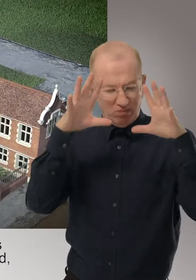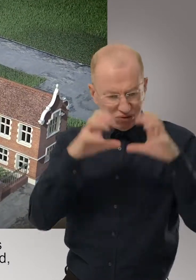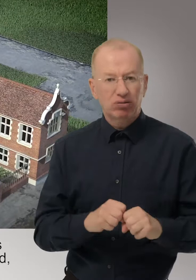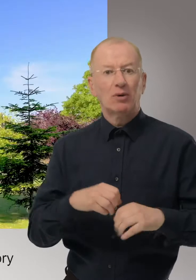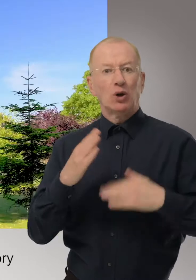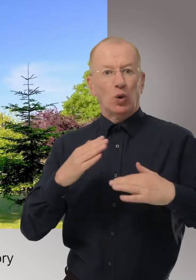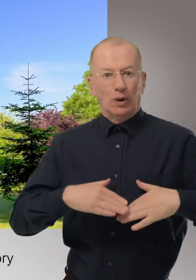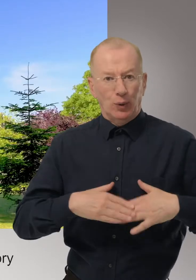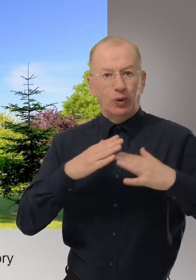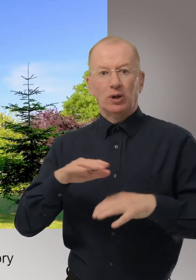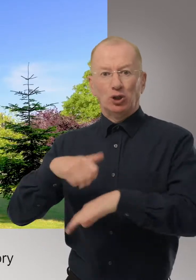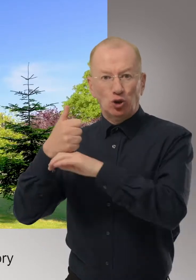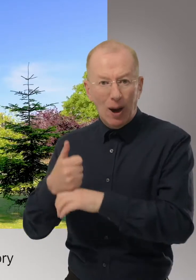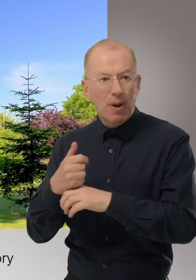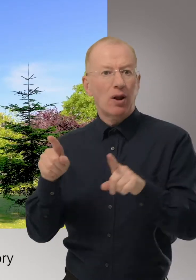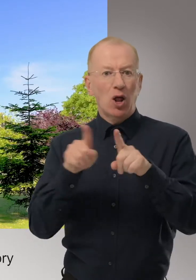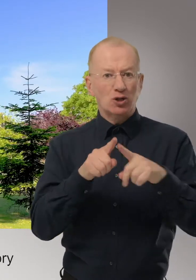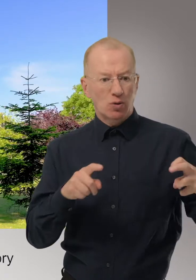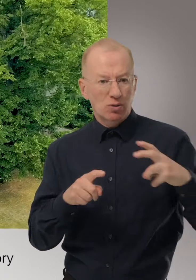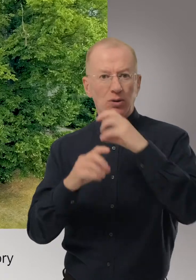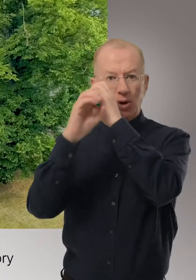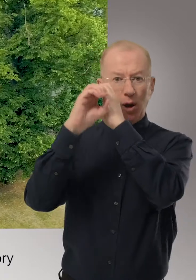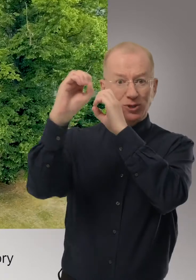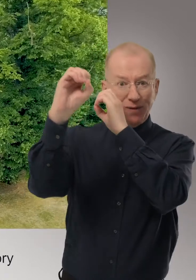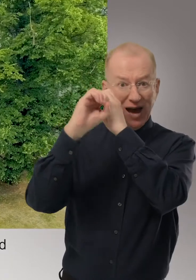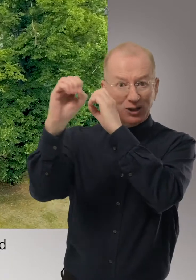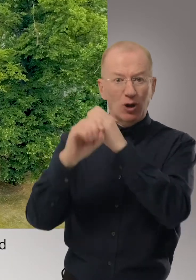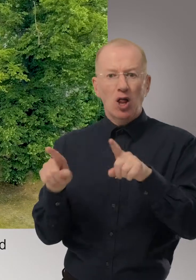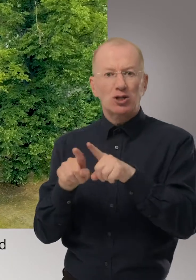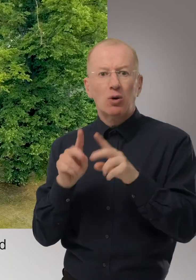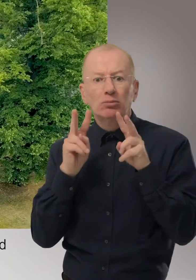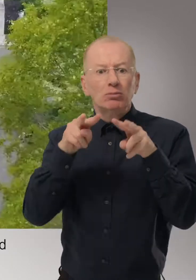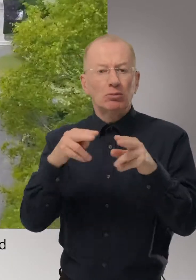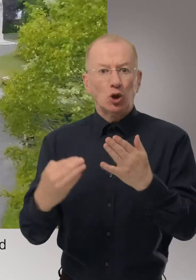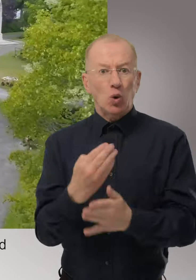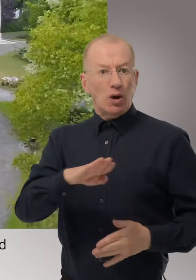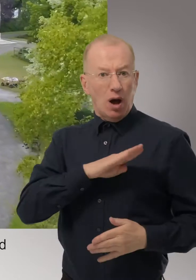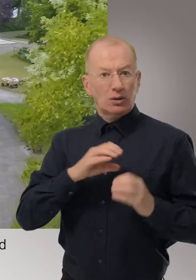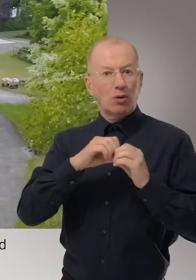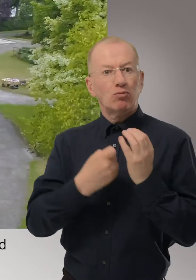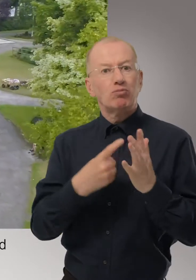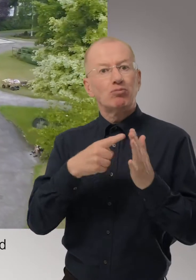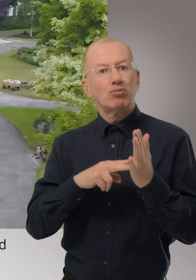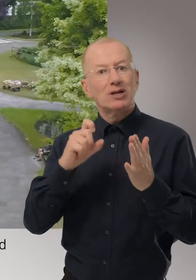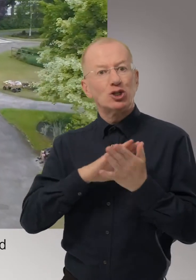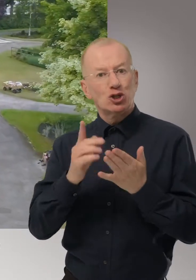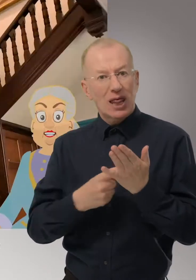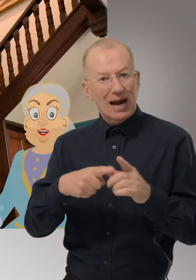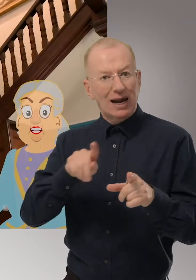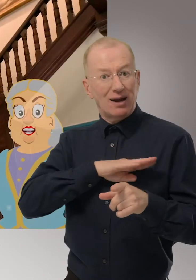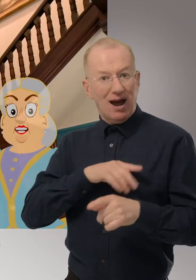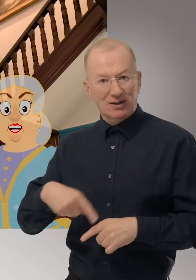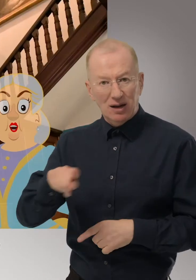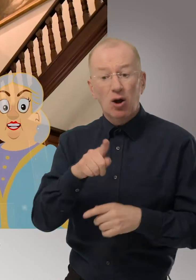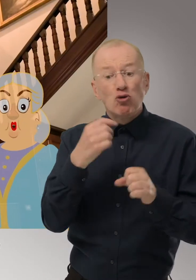and replaced. We visited the new chapel and ventured up the observatory and admired the newly planted Brenchley Gardens.